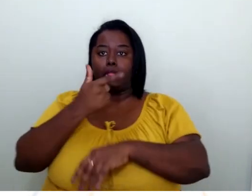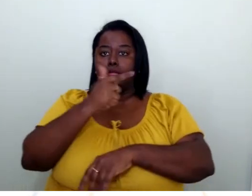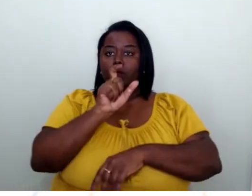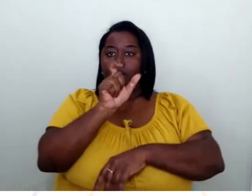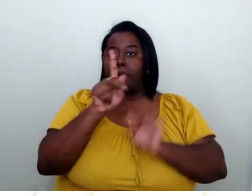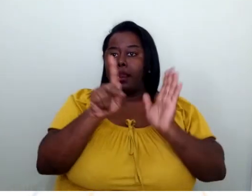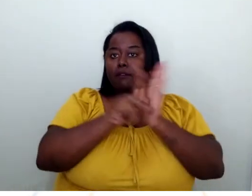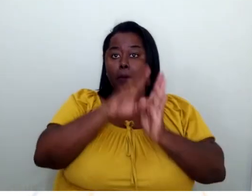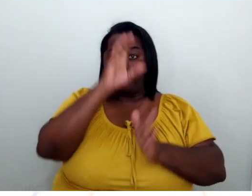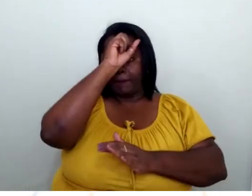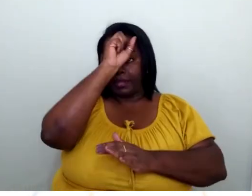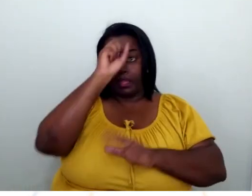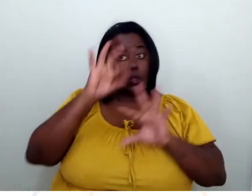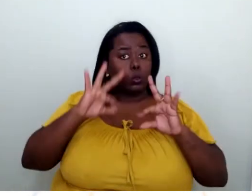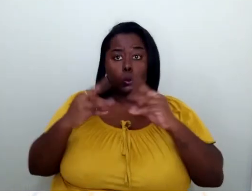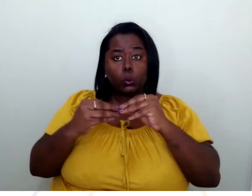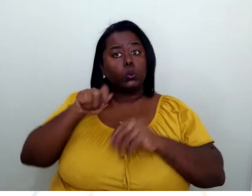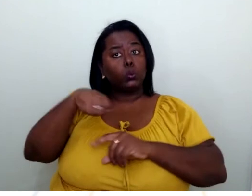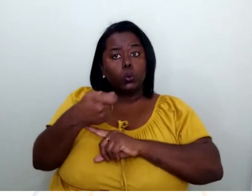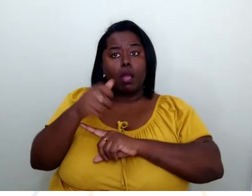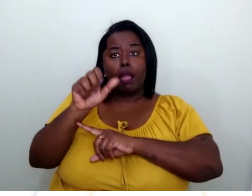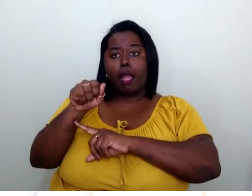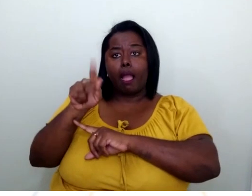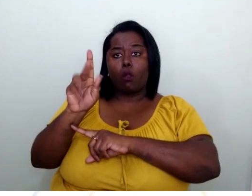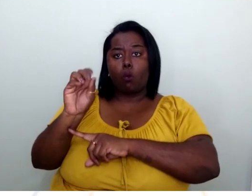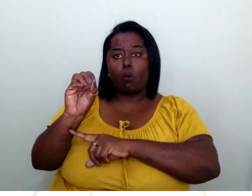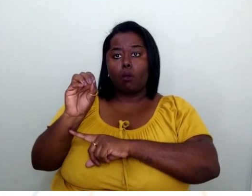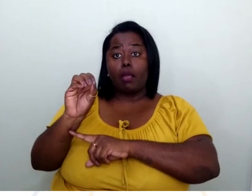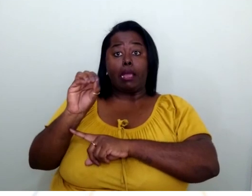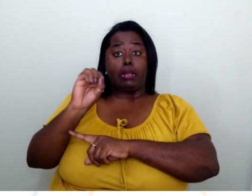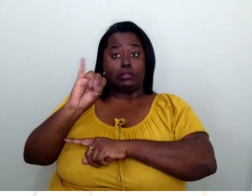your assigned work in a timely manner.